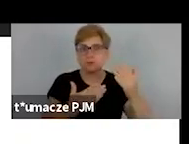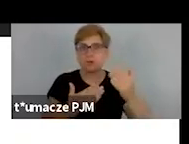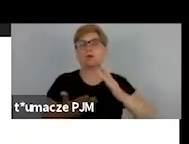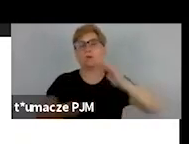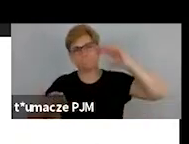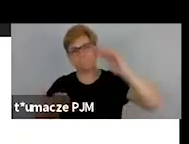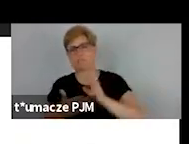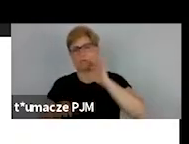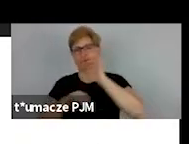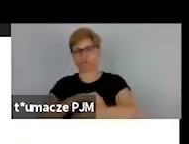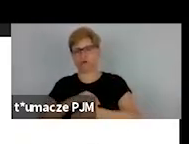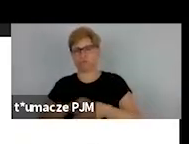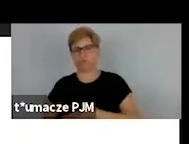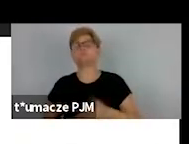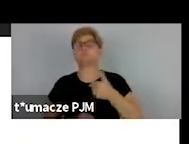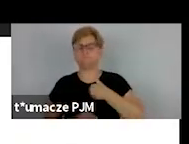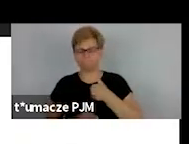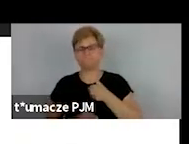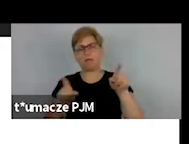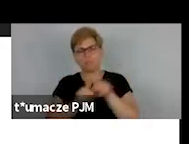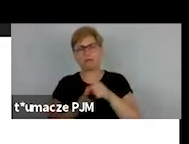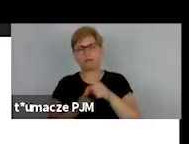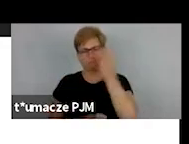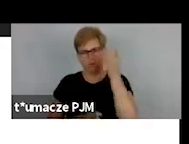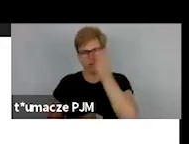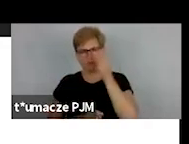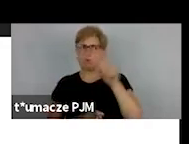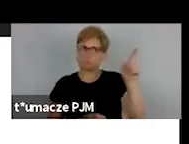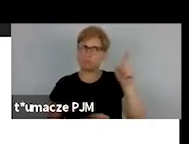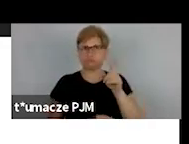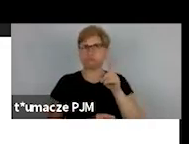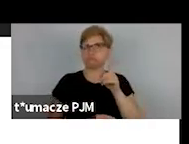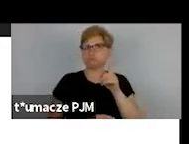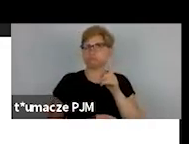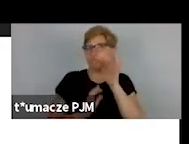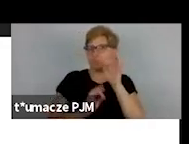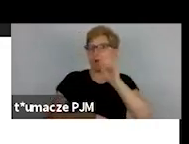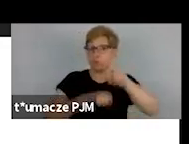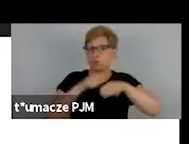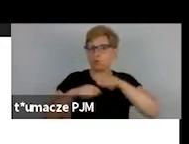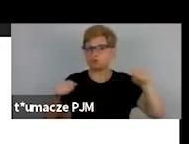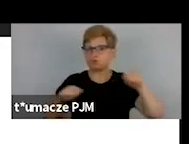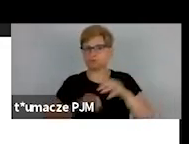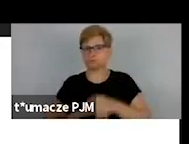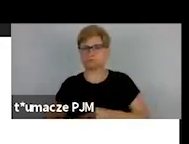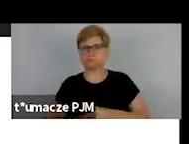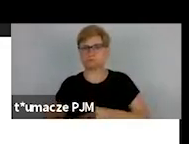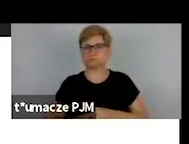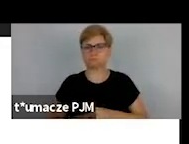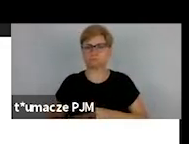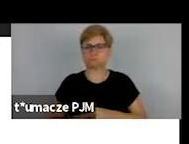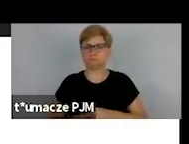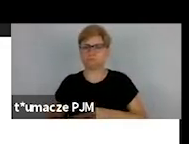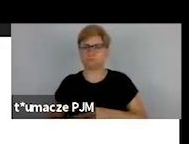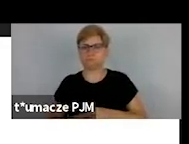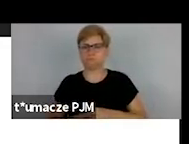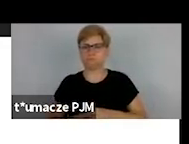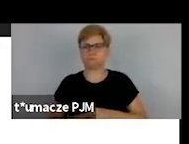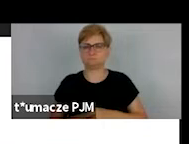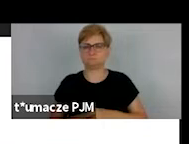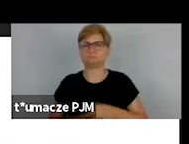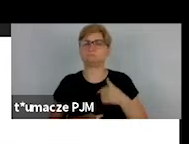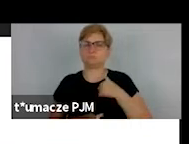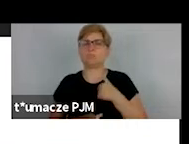questions, because I think our group work, and I've done it for years and years, and I think it's really valuable, must